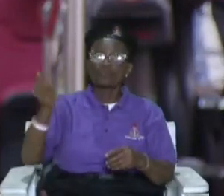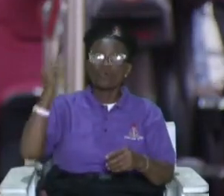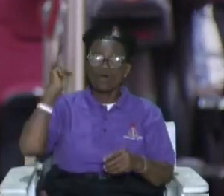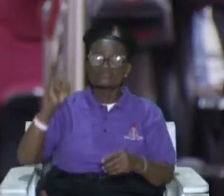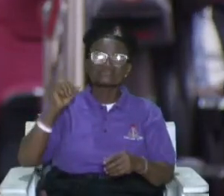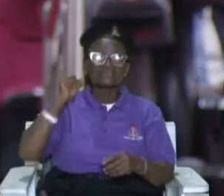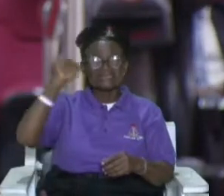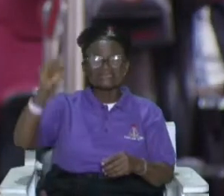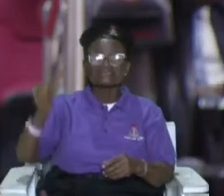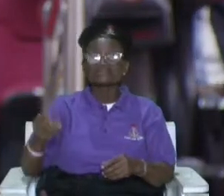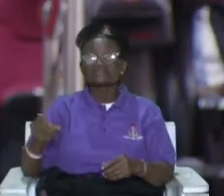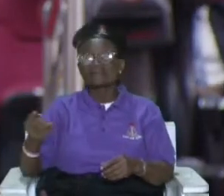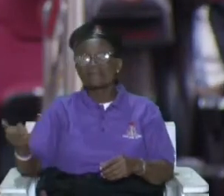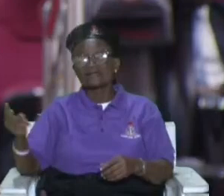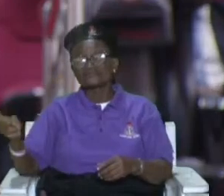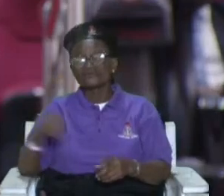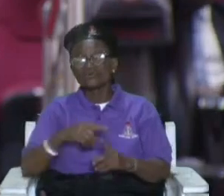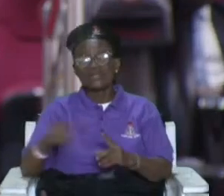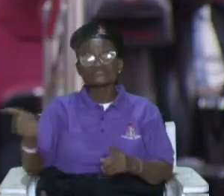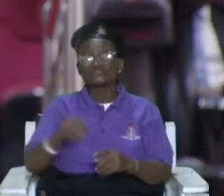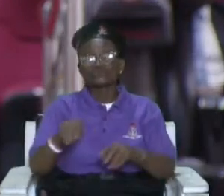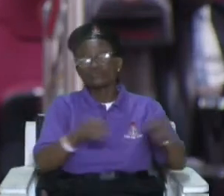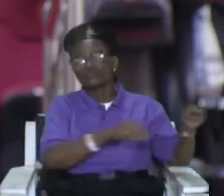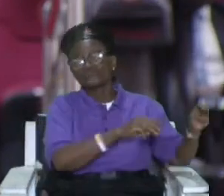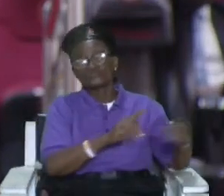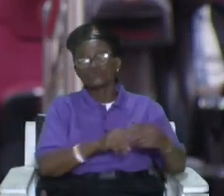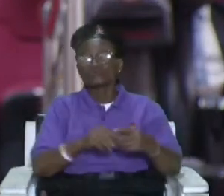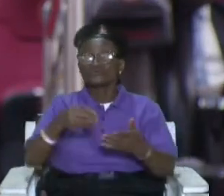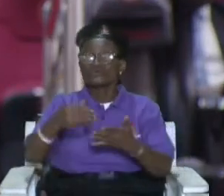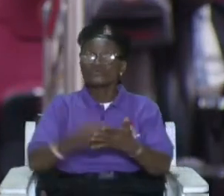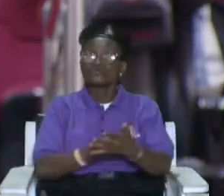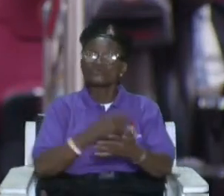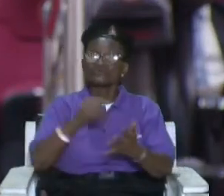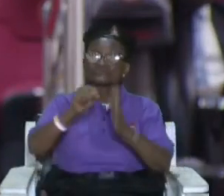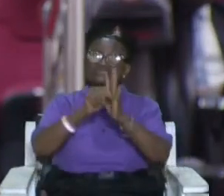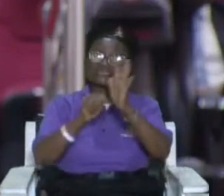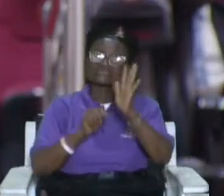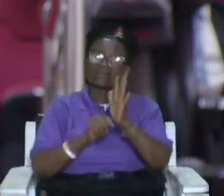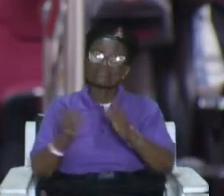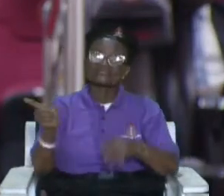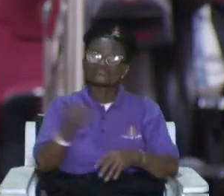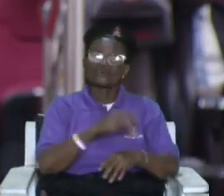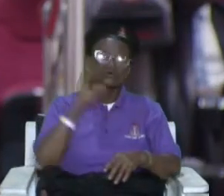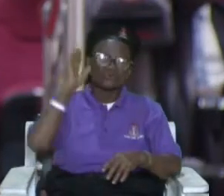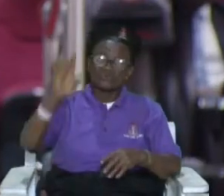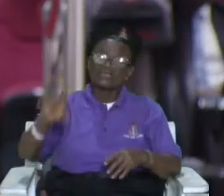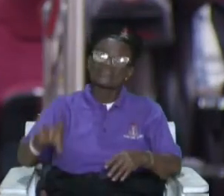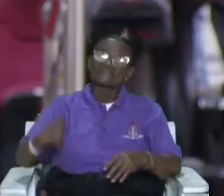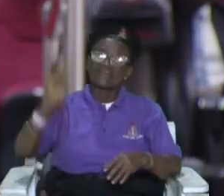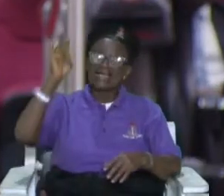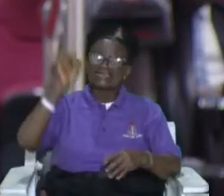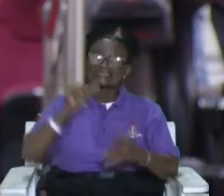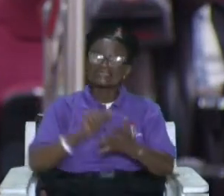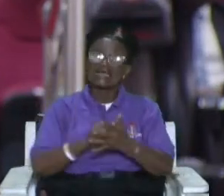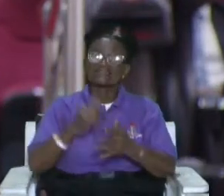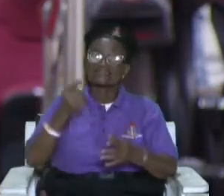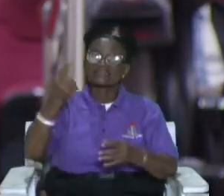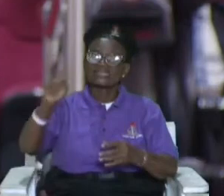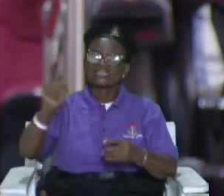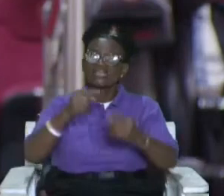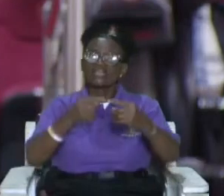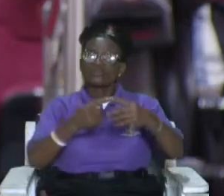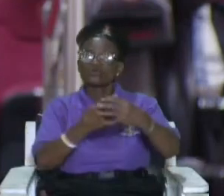When you move into the New Testament, you will find that the rod of